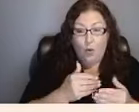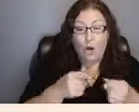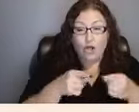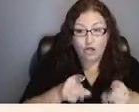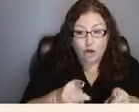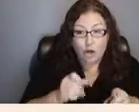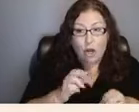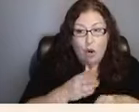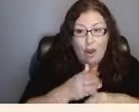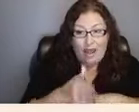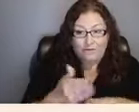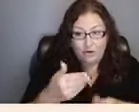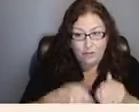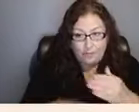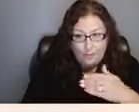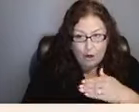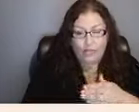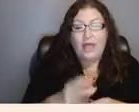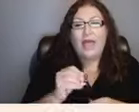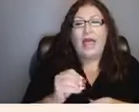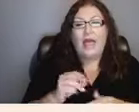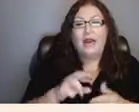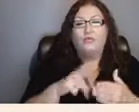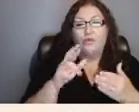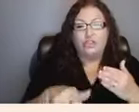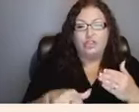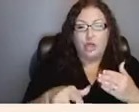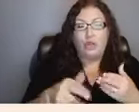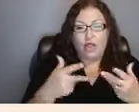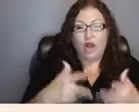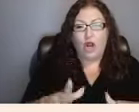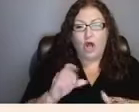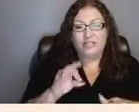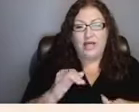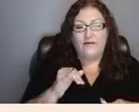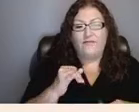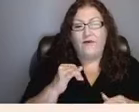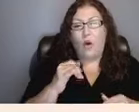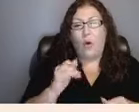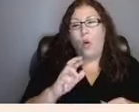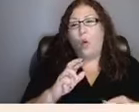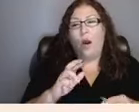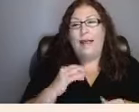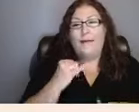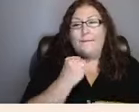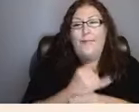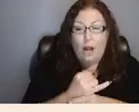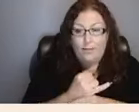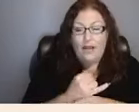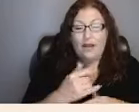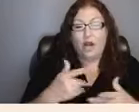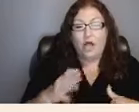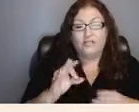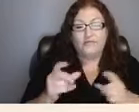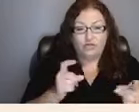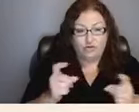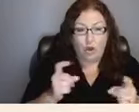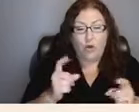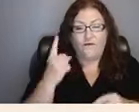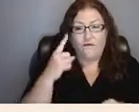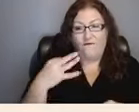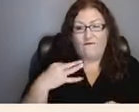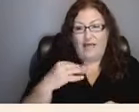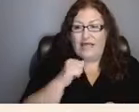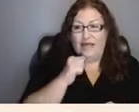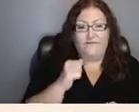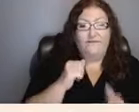after birth, and that results in the loss of impairment of control over voluntary muscles. For the